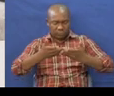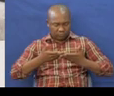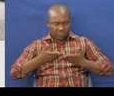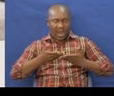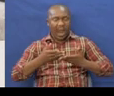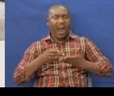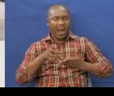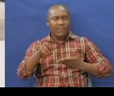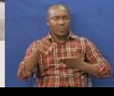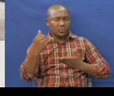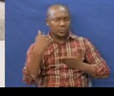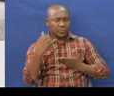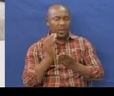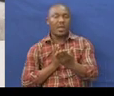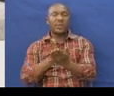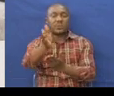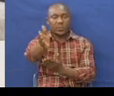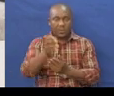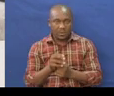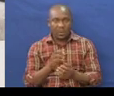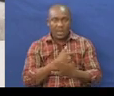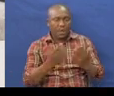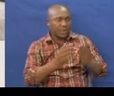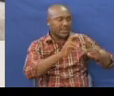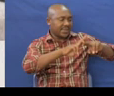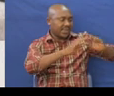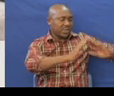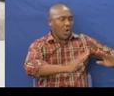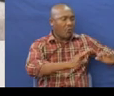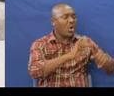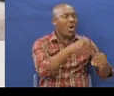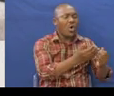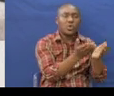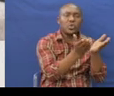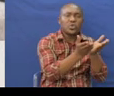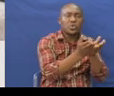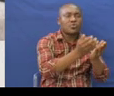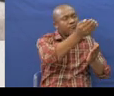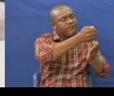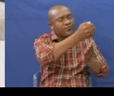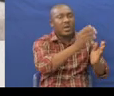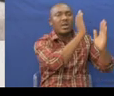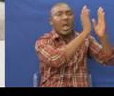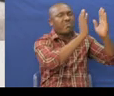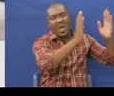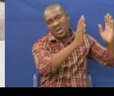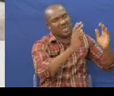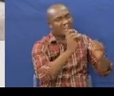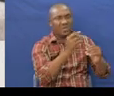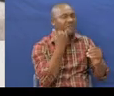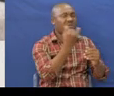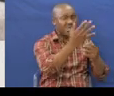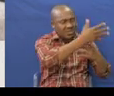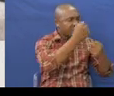field. It's different from staying home or in your school and collecting information from libraries and other documentary